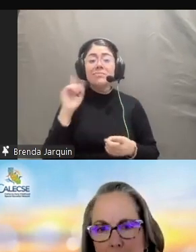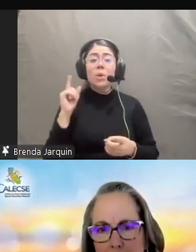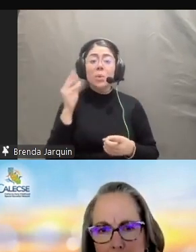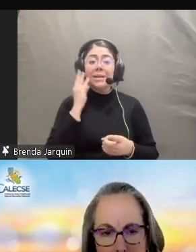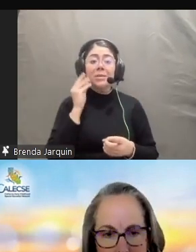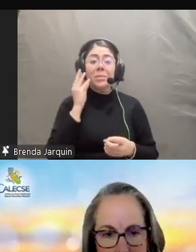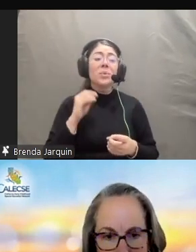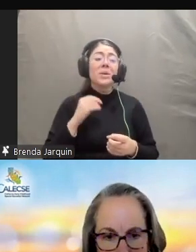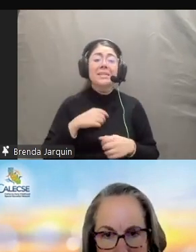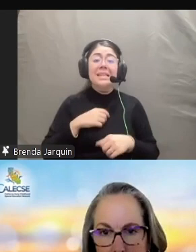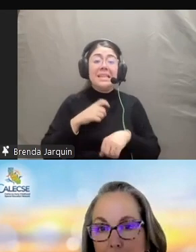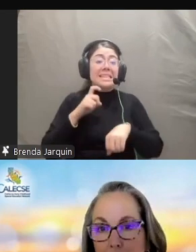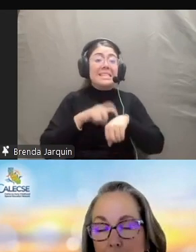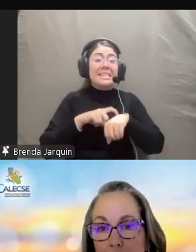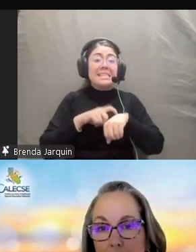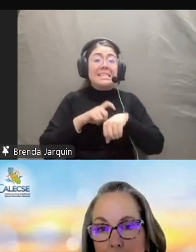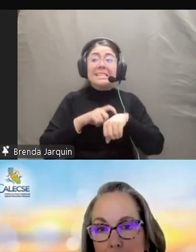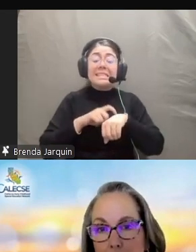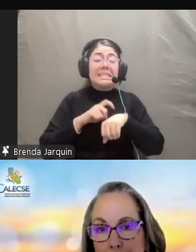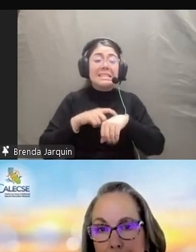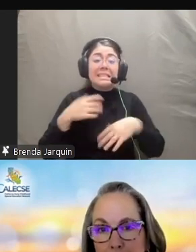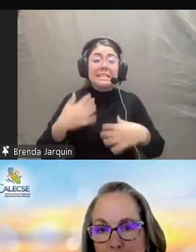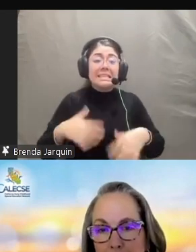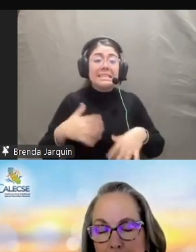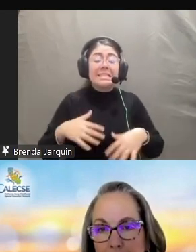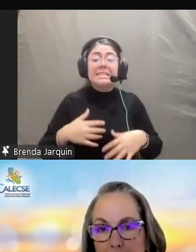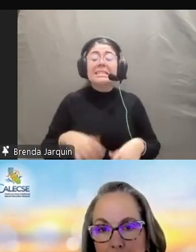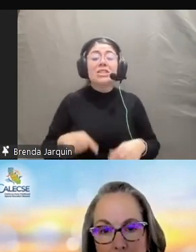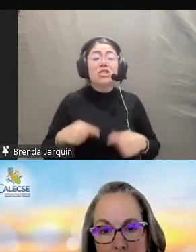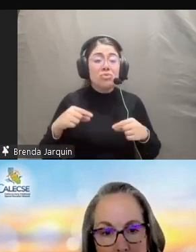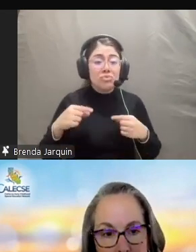good, solid sources of information for both